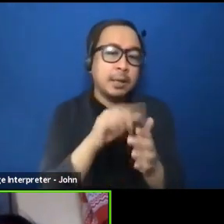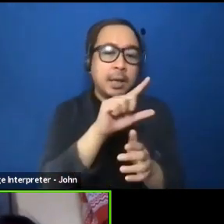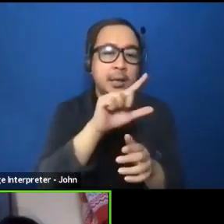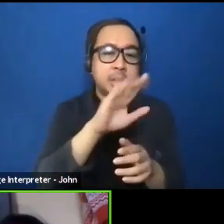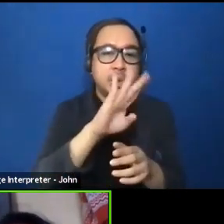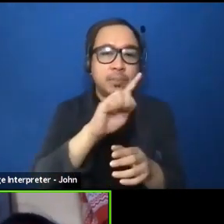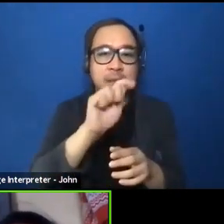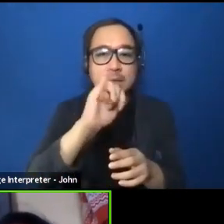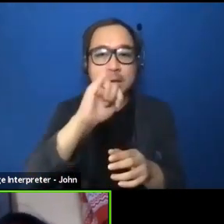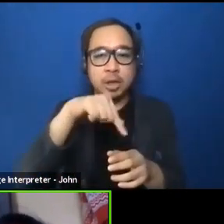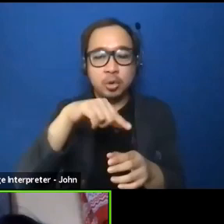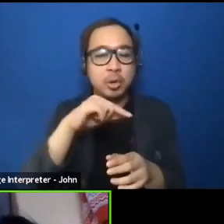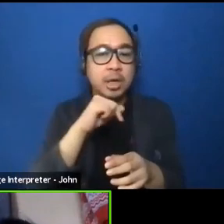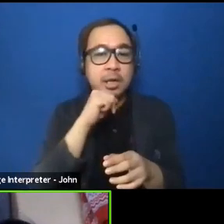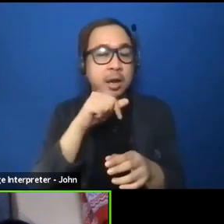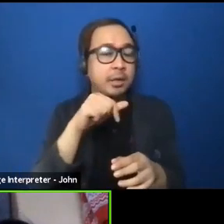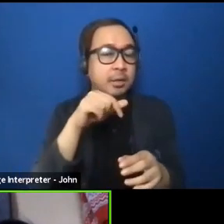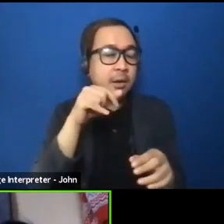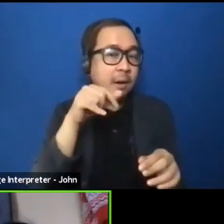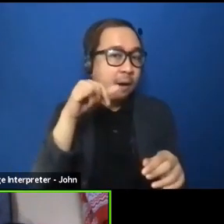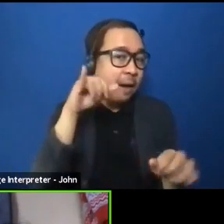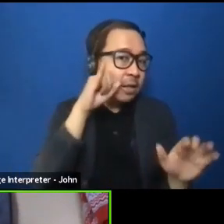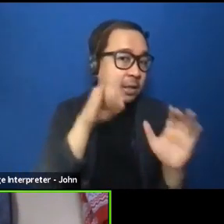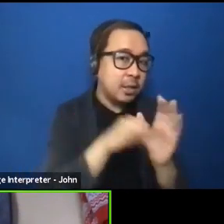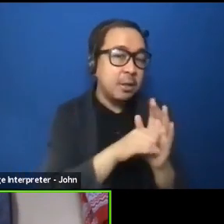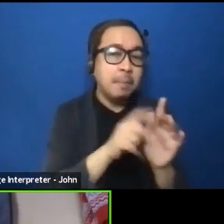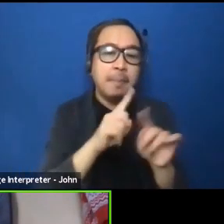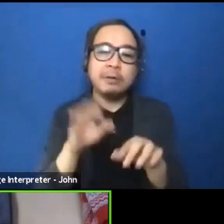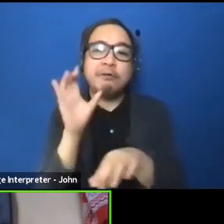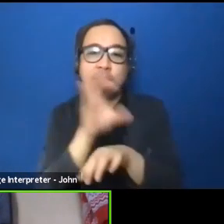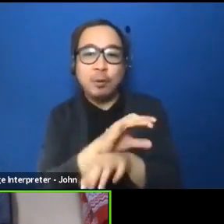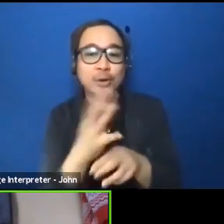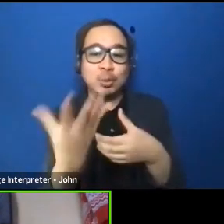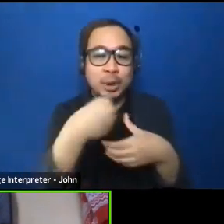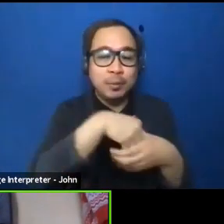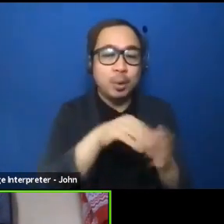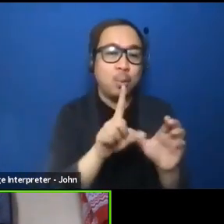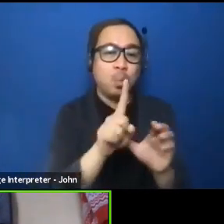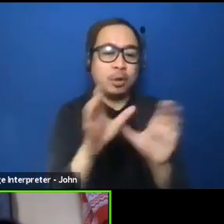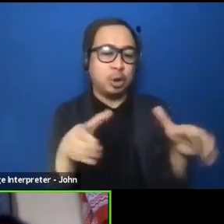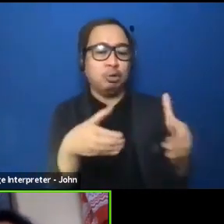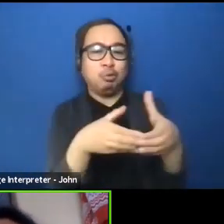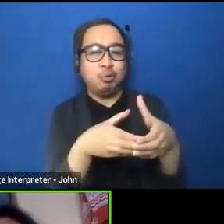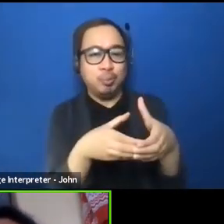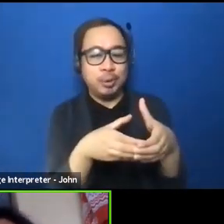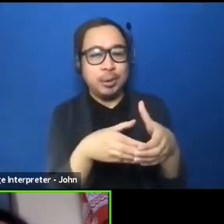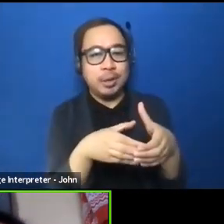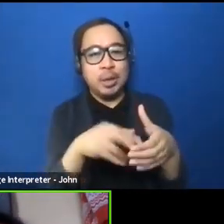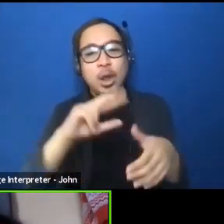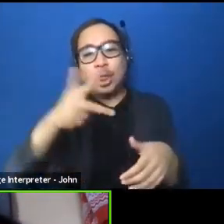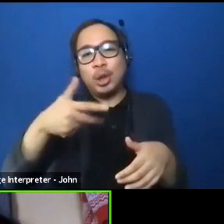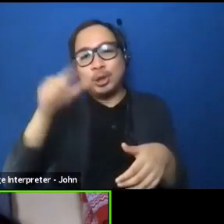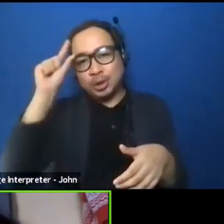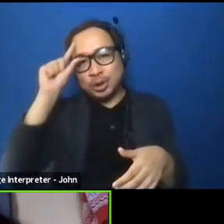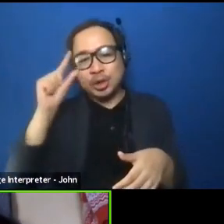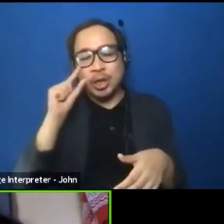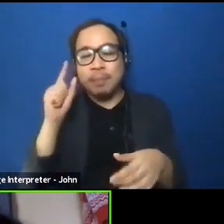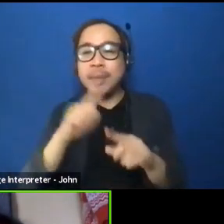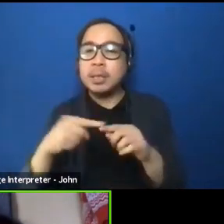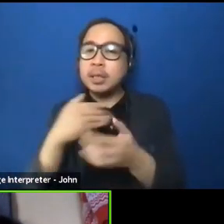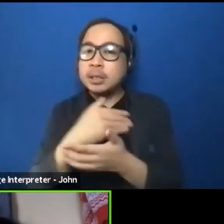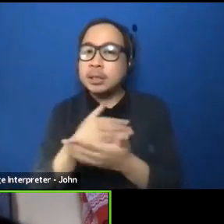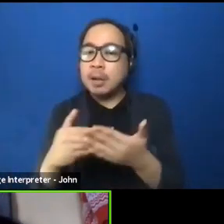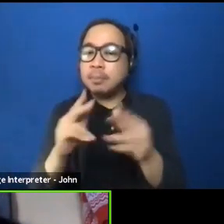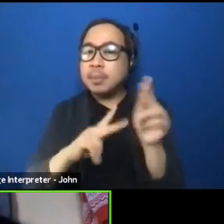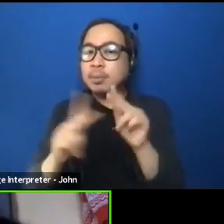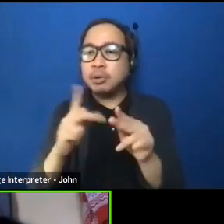all, but also they are forced to take the third gender identity. And in similar ways, there are people who identify as non-binary, but not